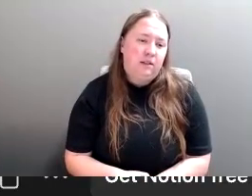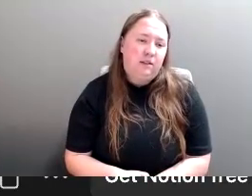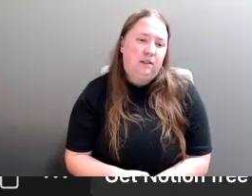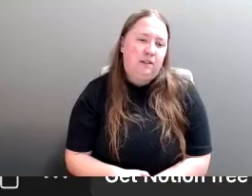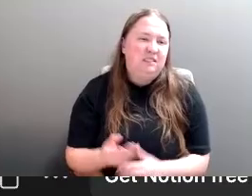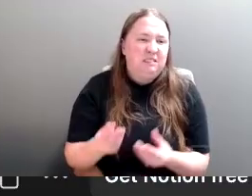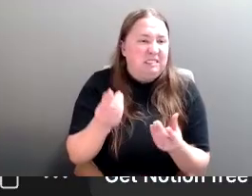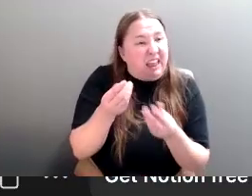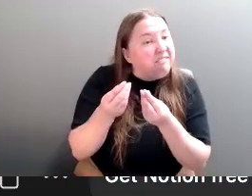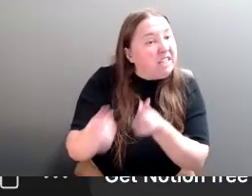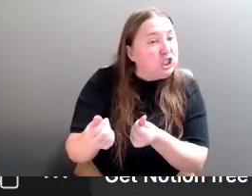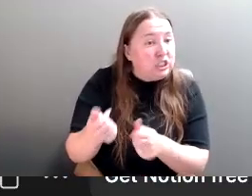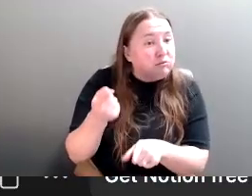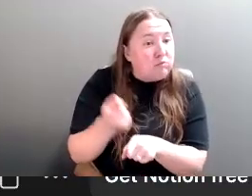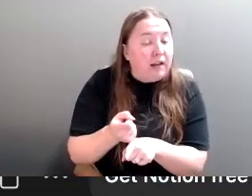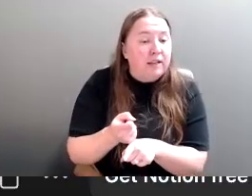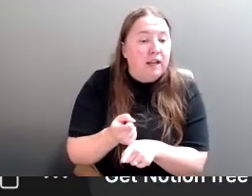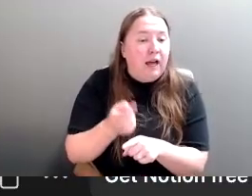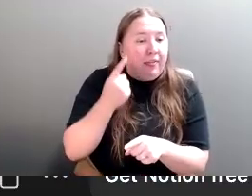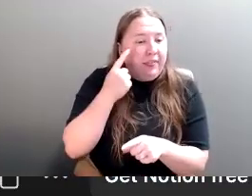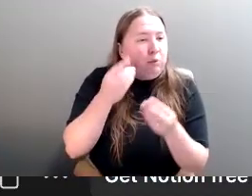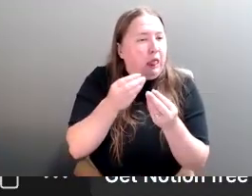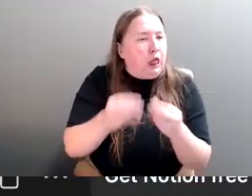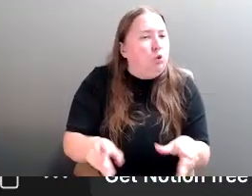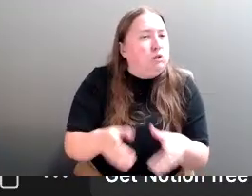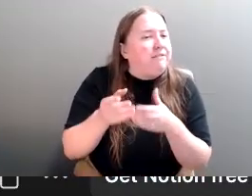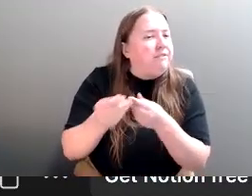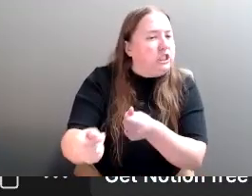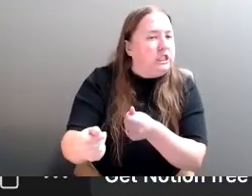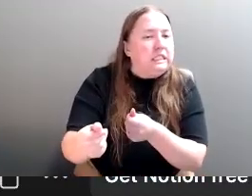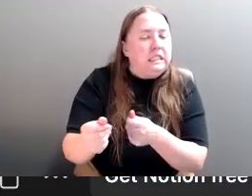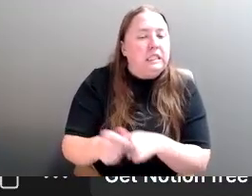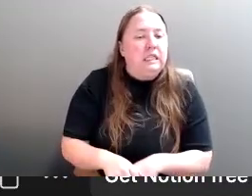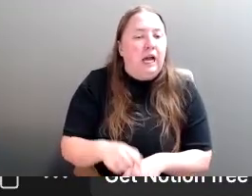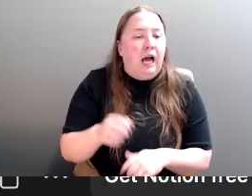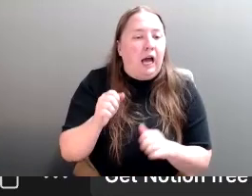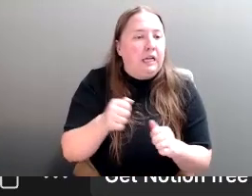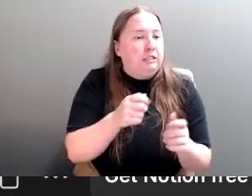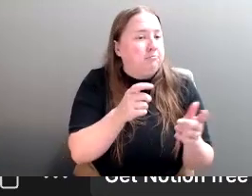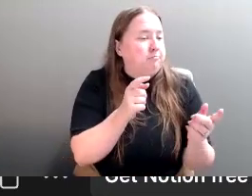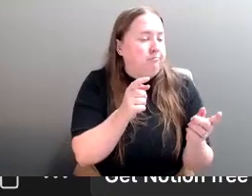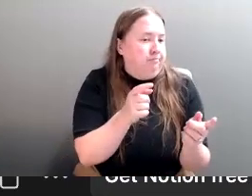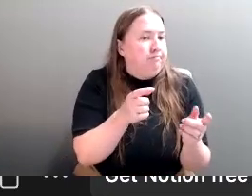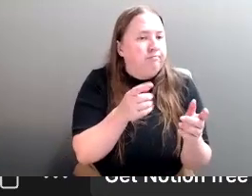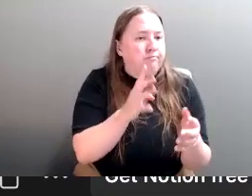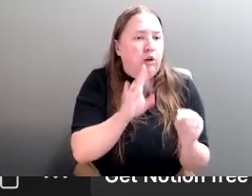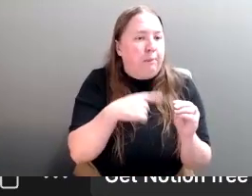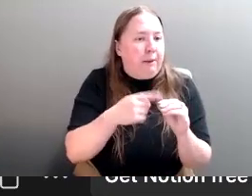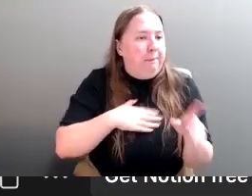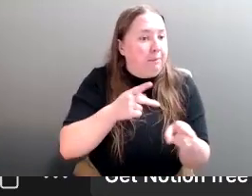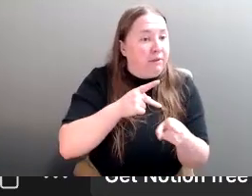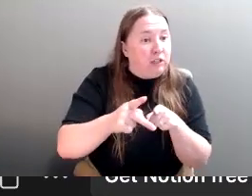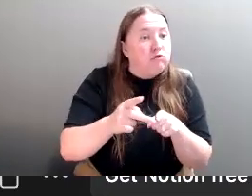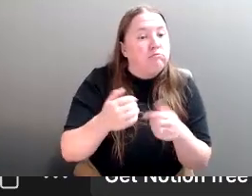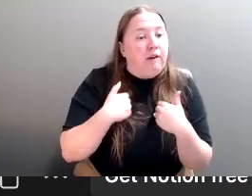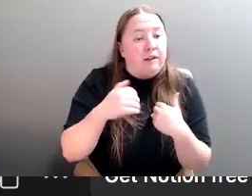or efficient. I think that we lose a lot of efficiency. Like, I could speak to my profession recently. Like, I'm having